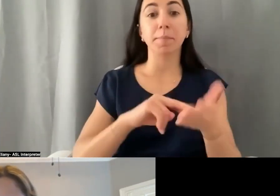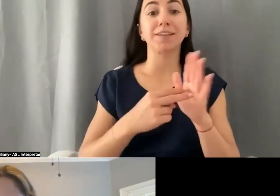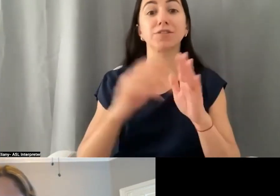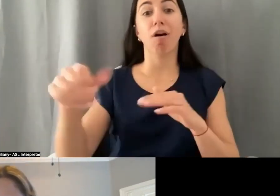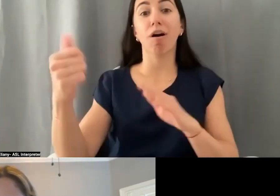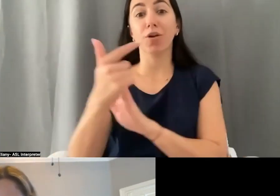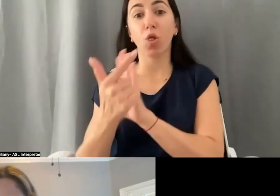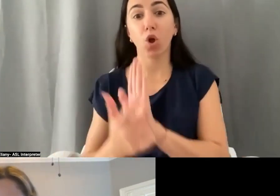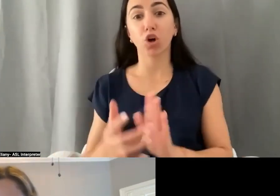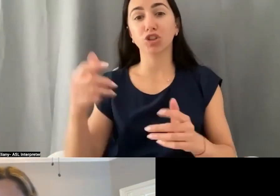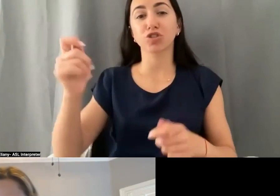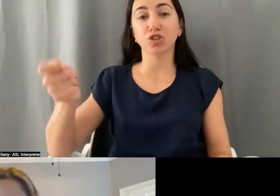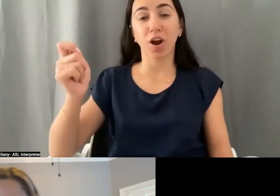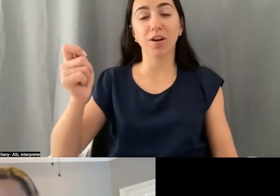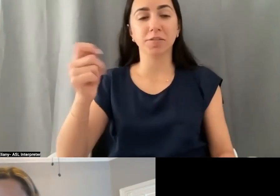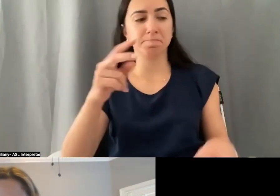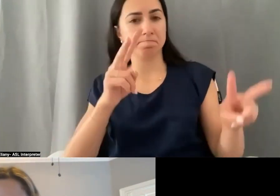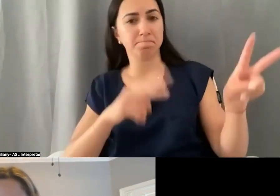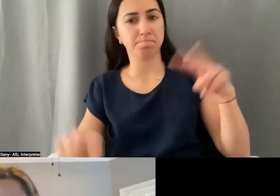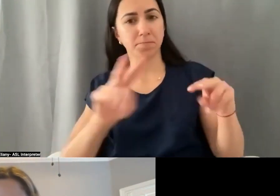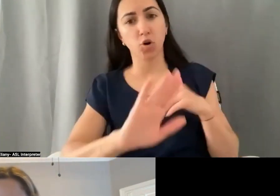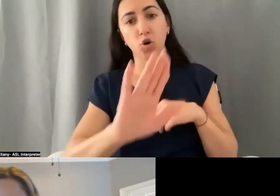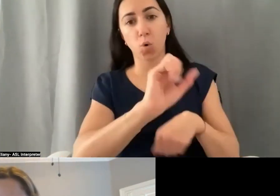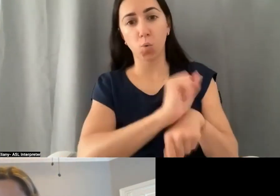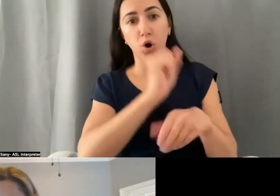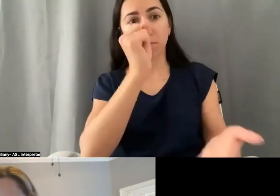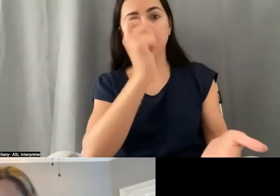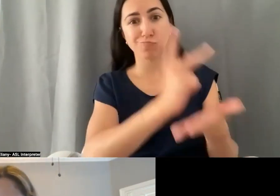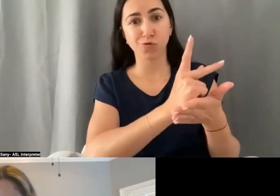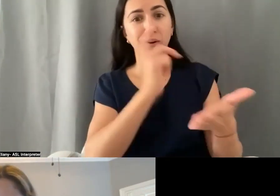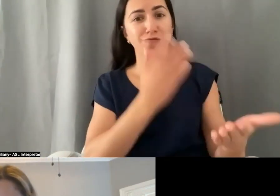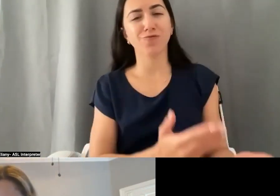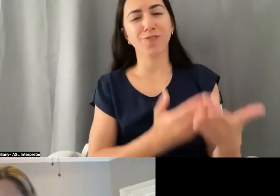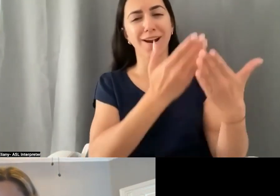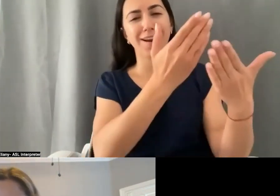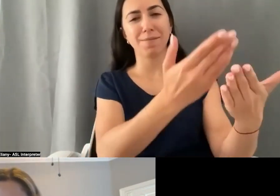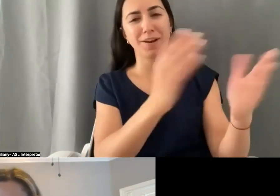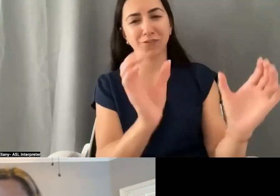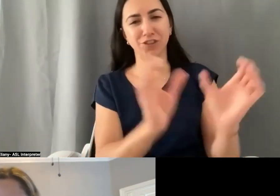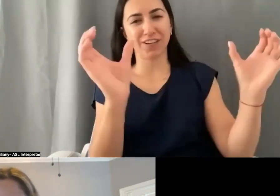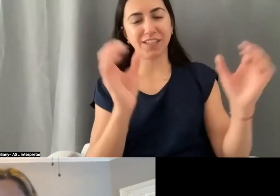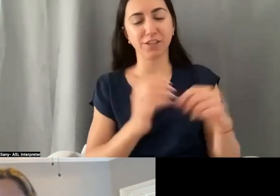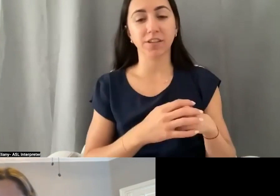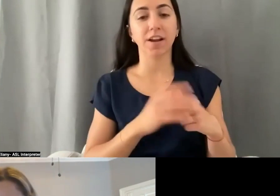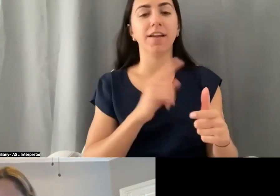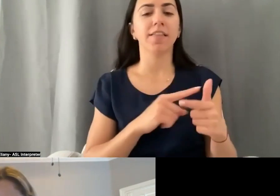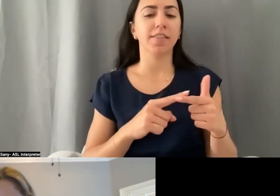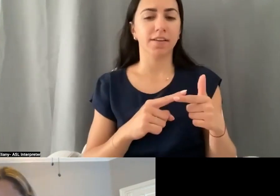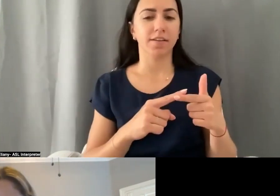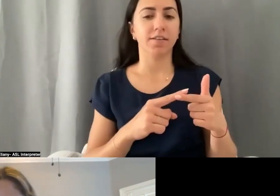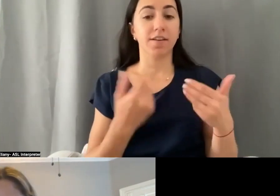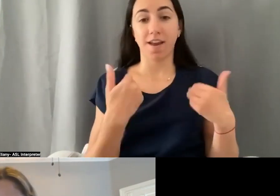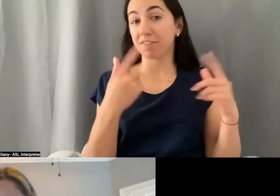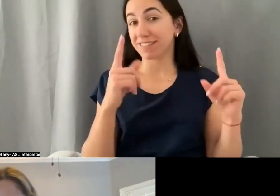and judges have to evaluate you and approve you and recommend you for certification. And you have to go through a